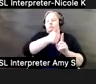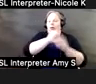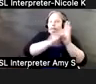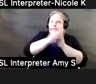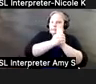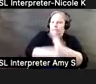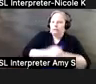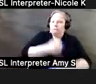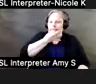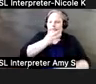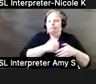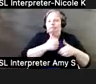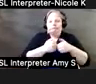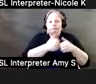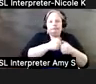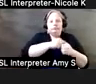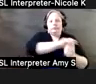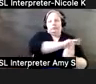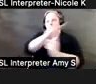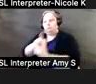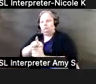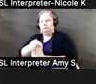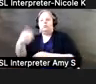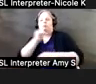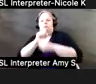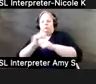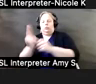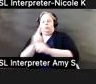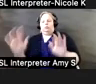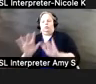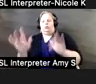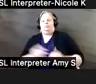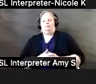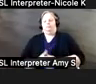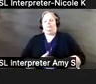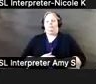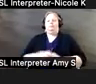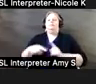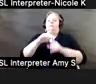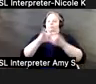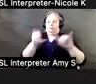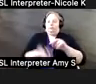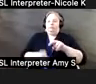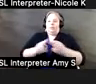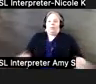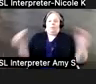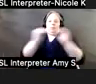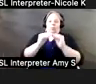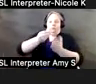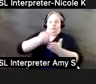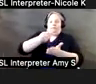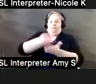video games with the equipment, it directly translates over to when they access the computer. It also increases funding options for gaming, because if